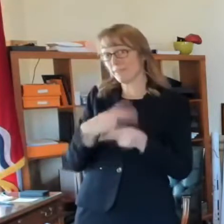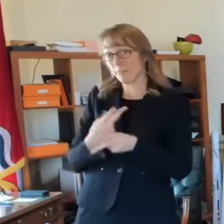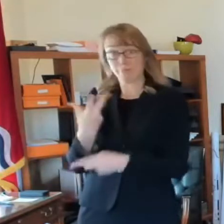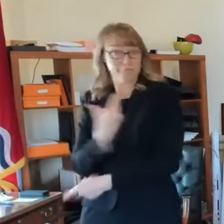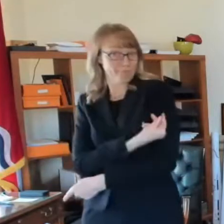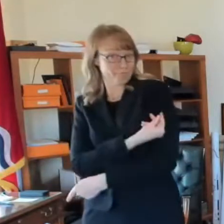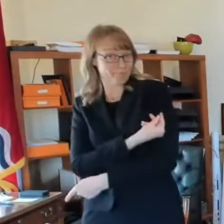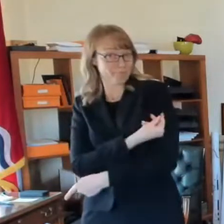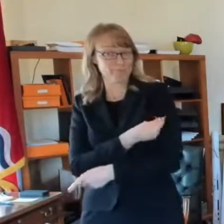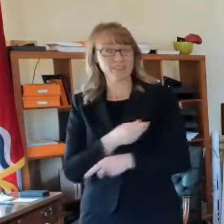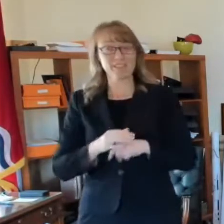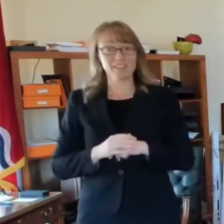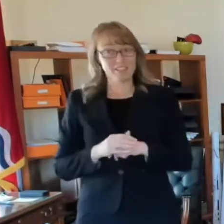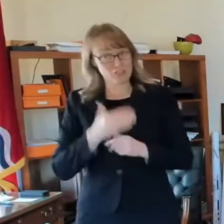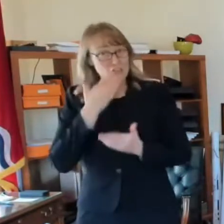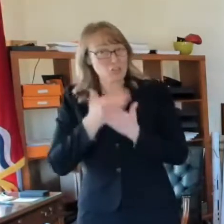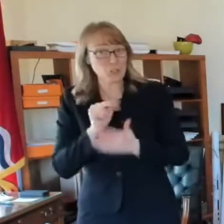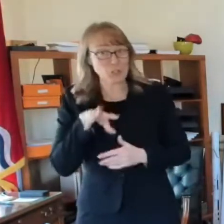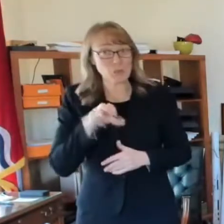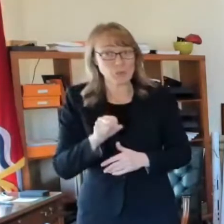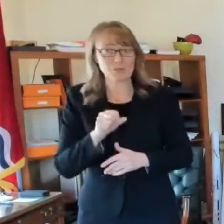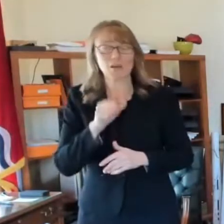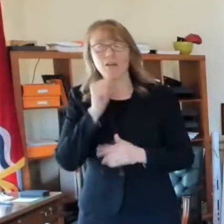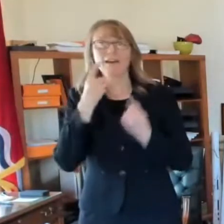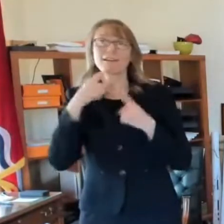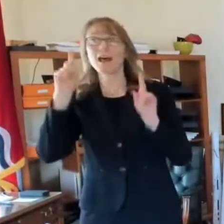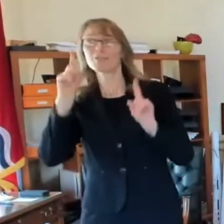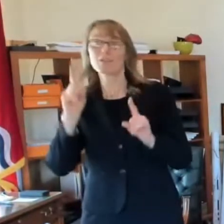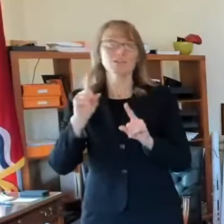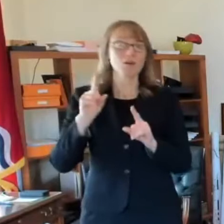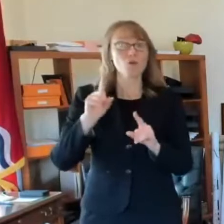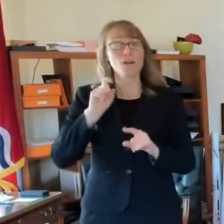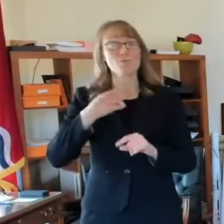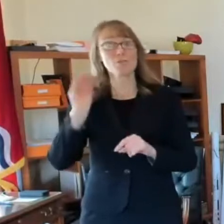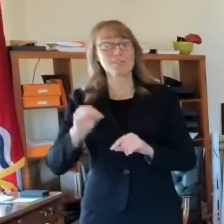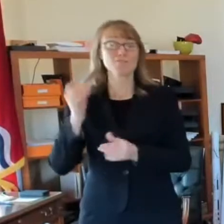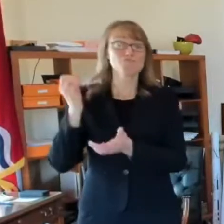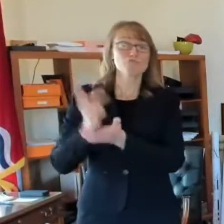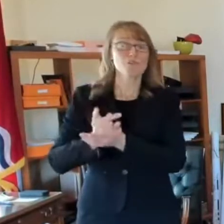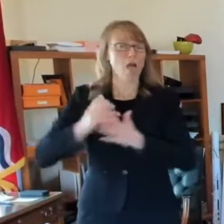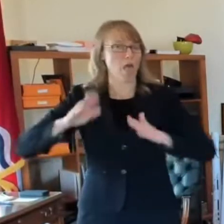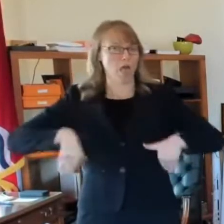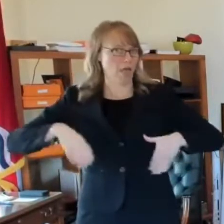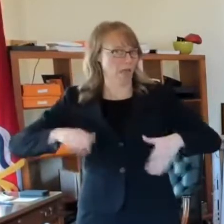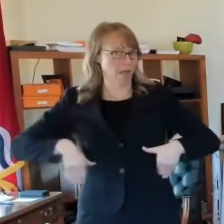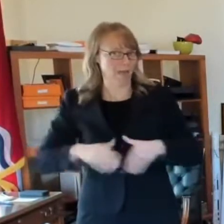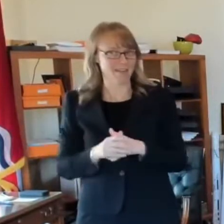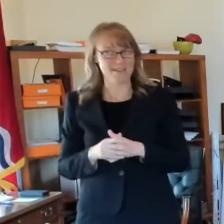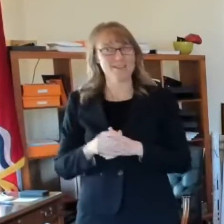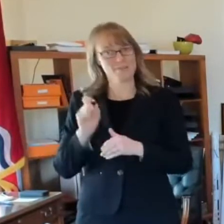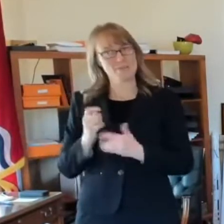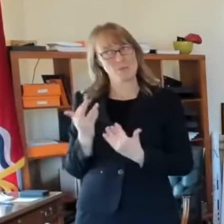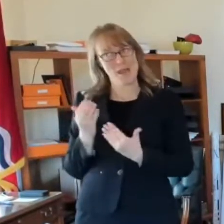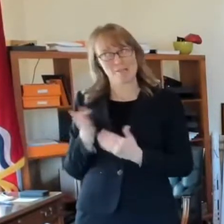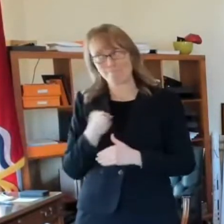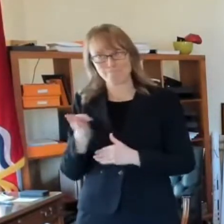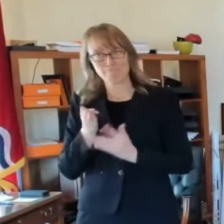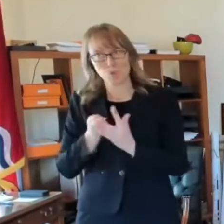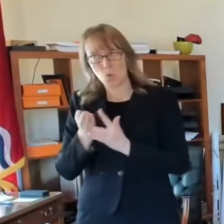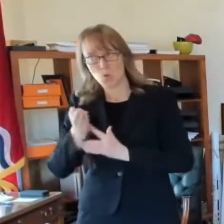an announcement that it's going to be here for sure, because the approval process is not complete, but it